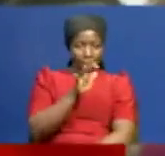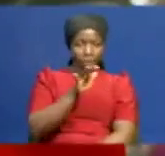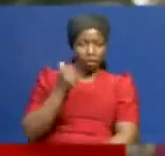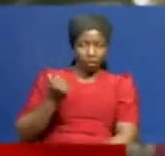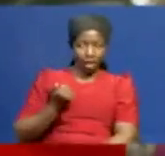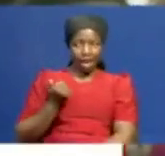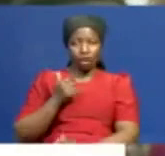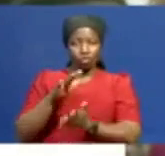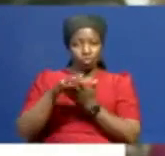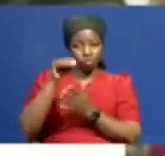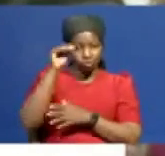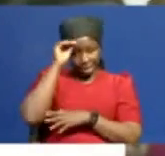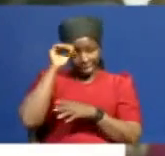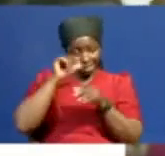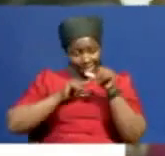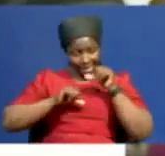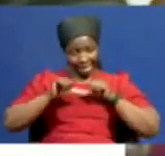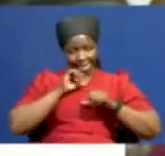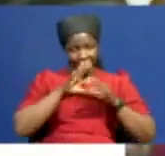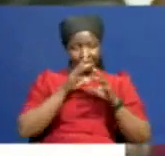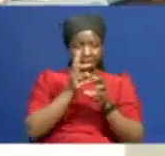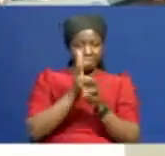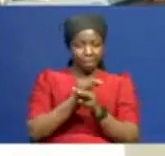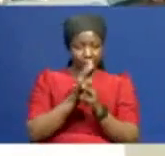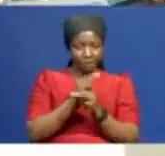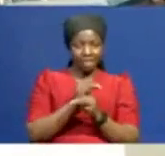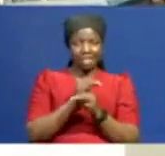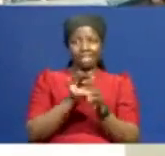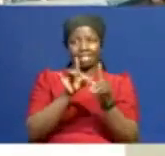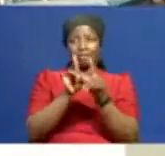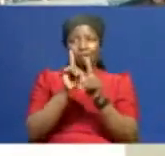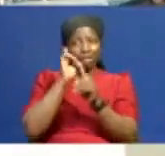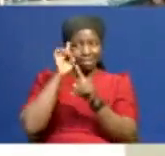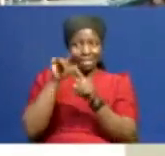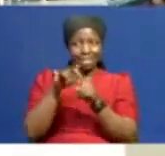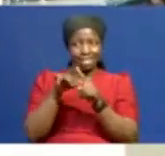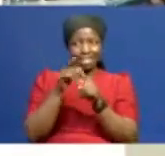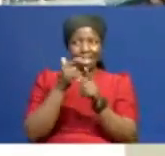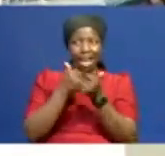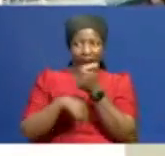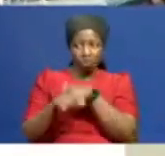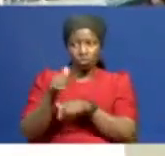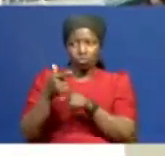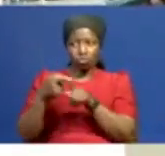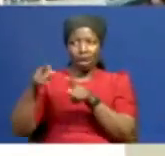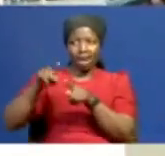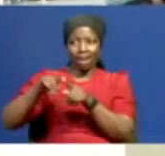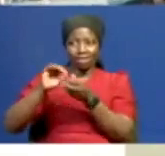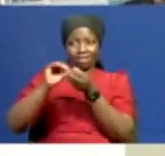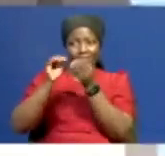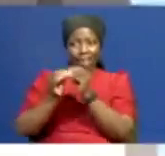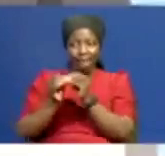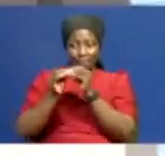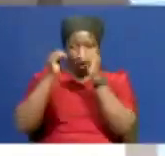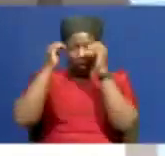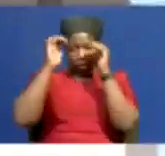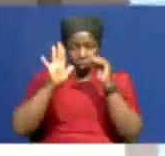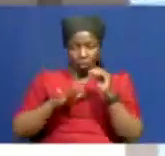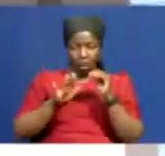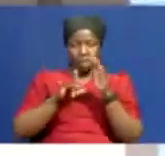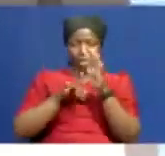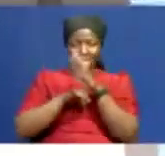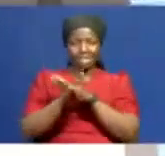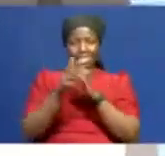sciences and mathematics courses as part of targeted efforts to increase the number of women in the engineering profession. The field